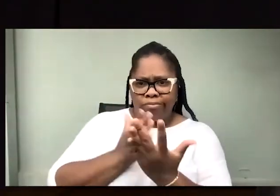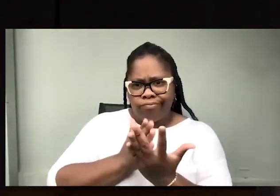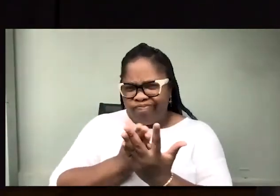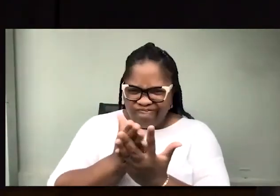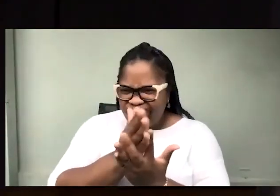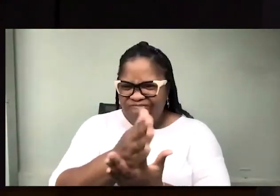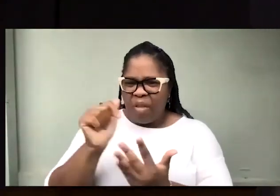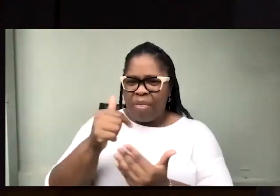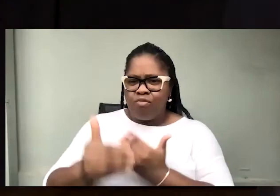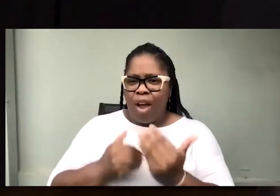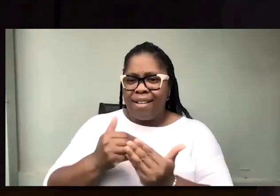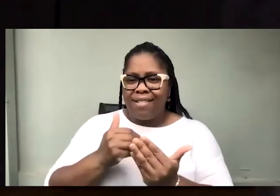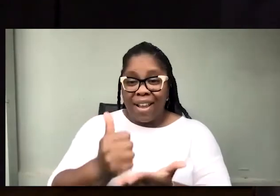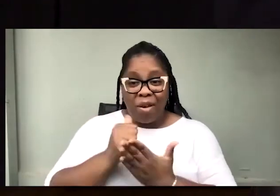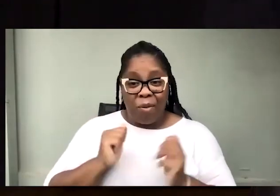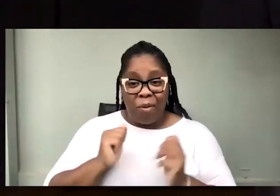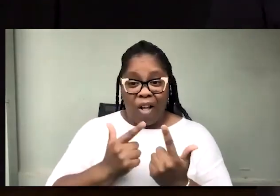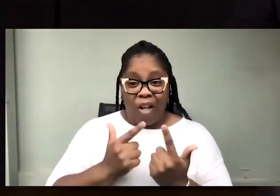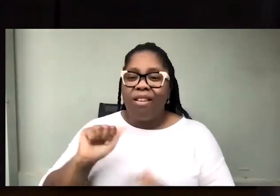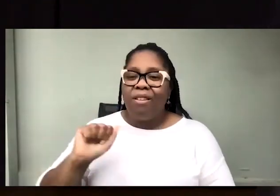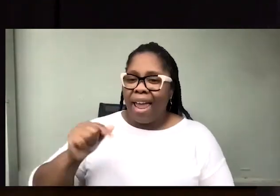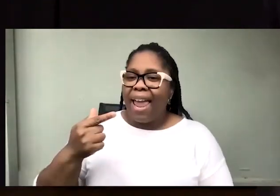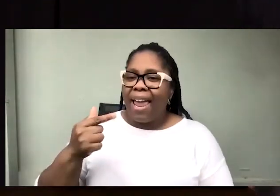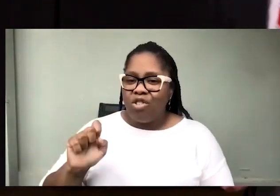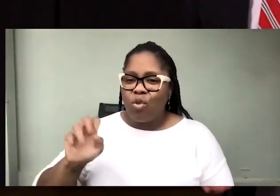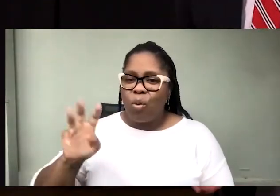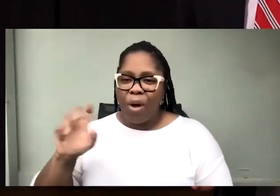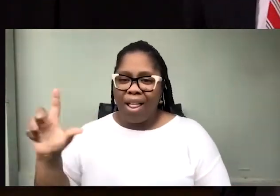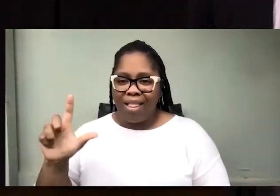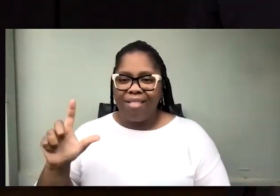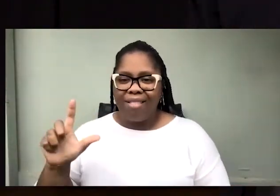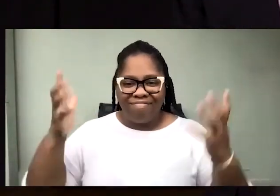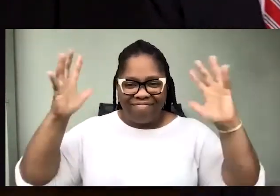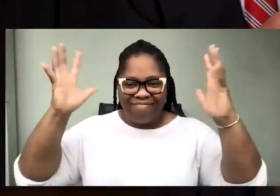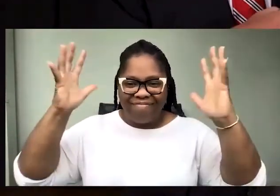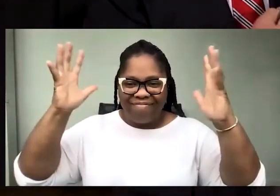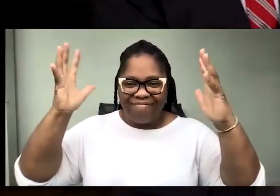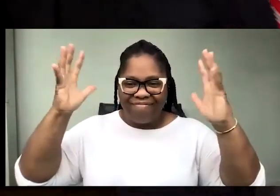all of us to age well. Thank you.